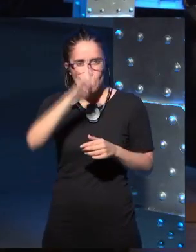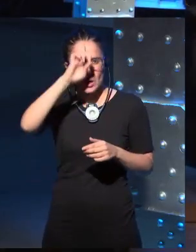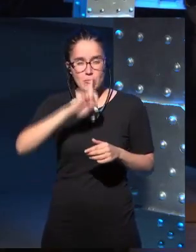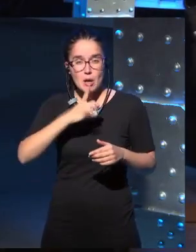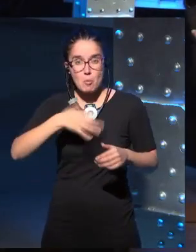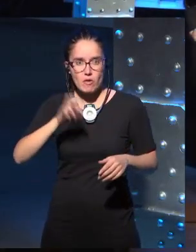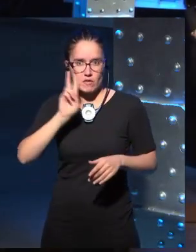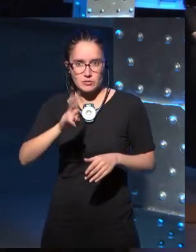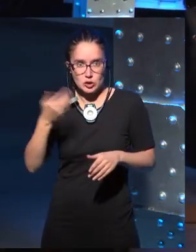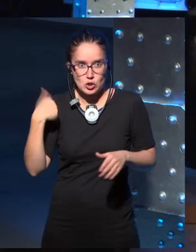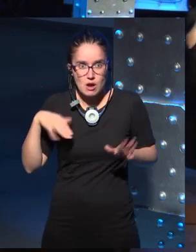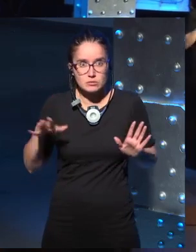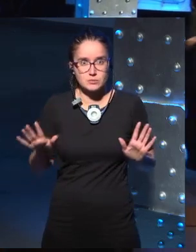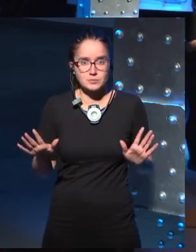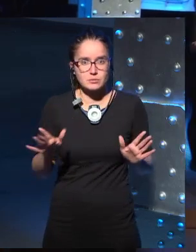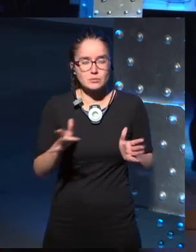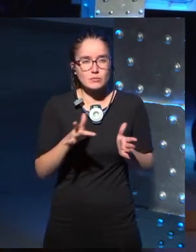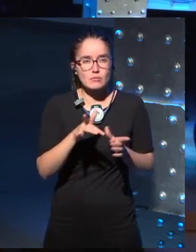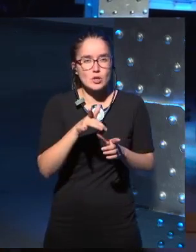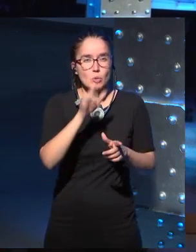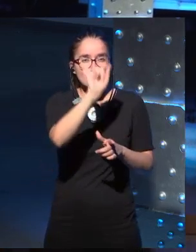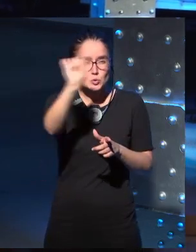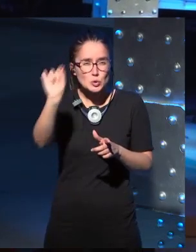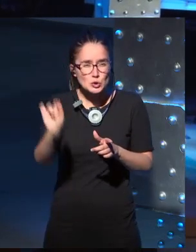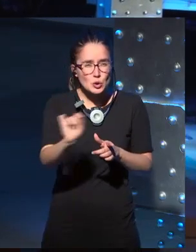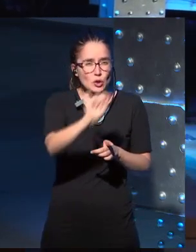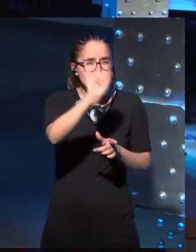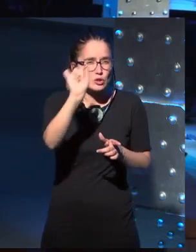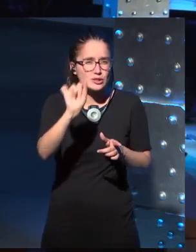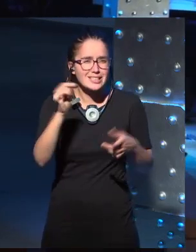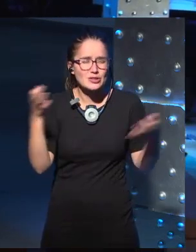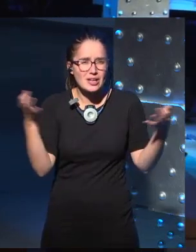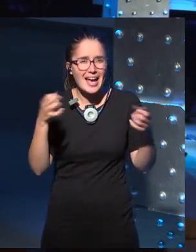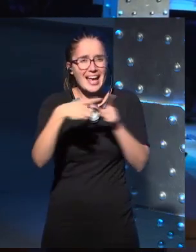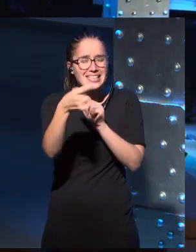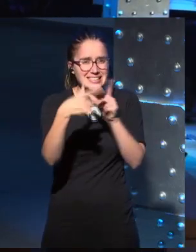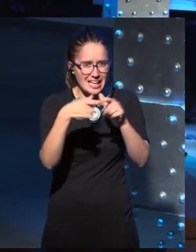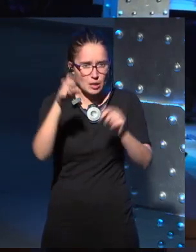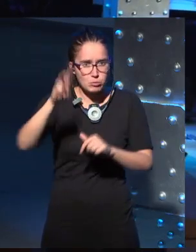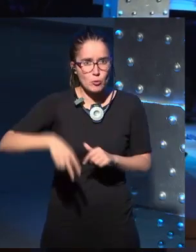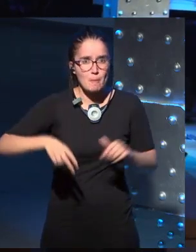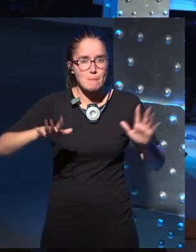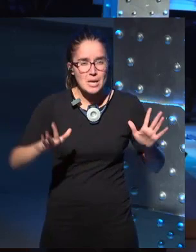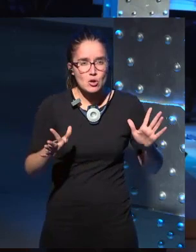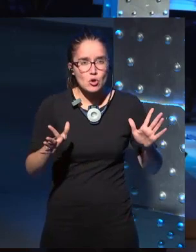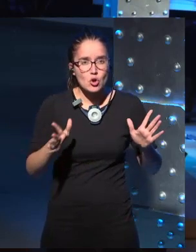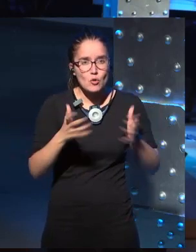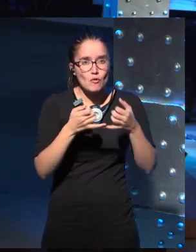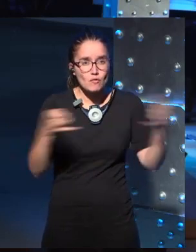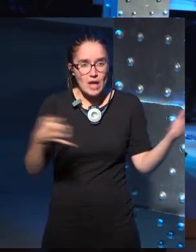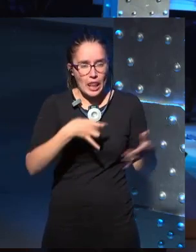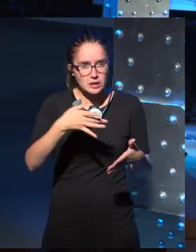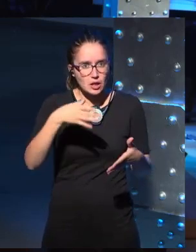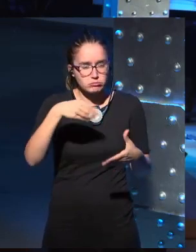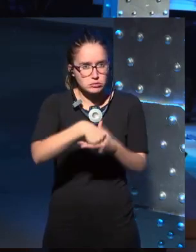before, is that there are loads of dots here. These are stars, but they belong to us, to the Milky Way. You